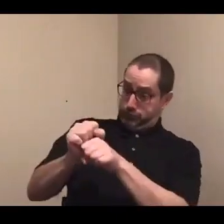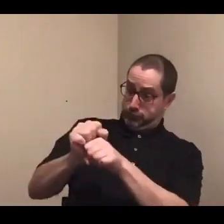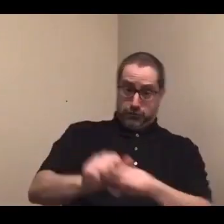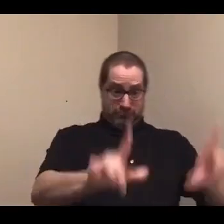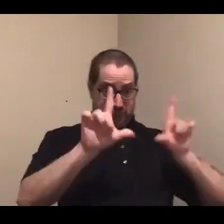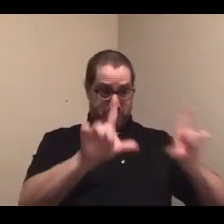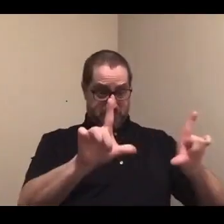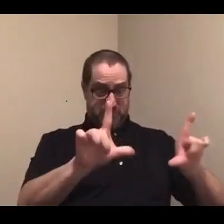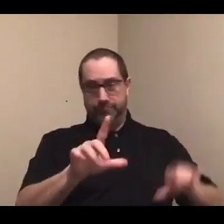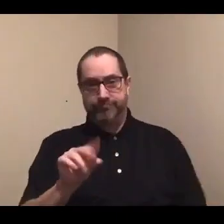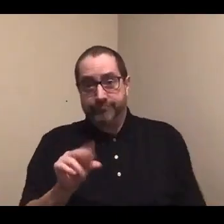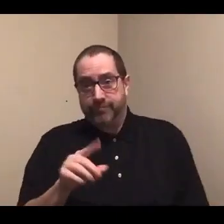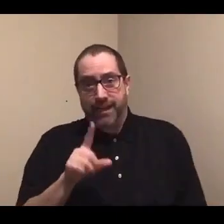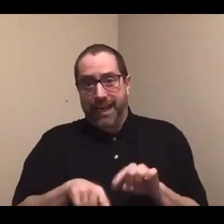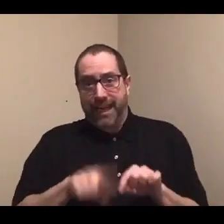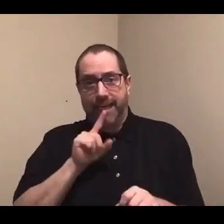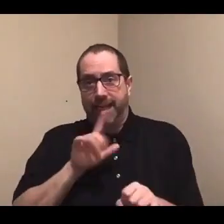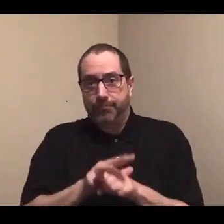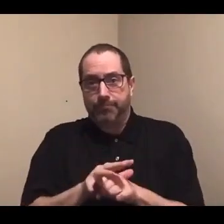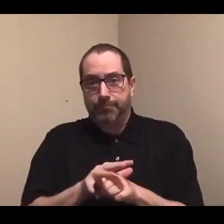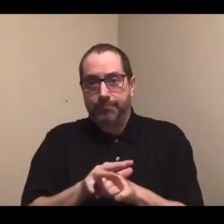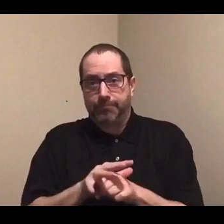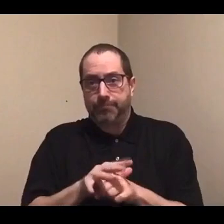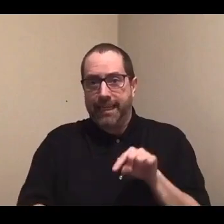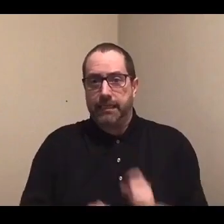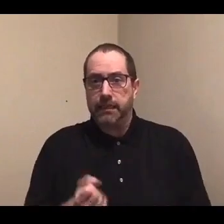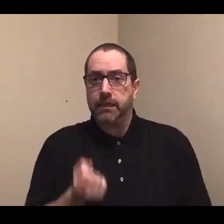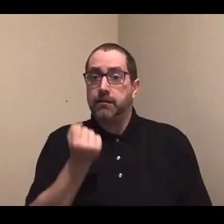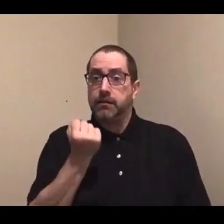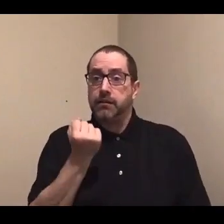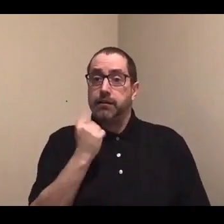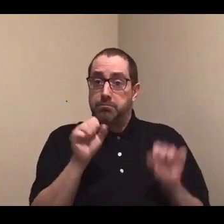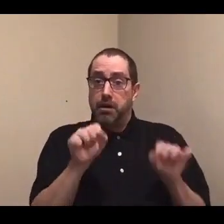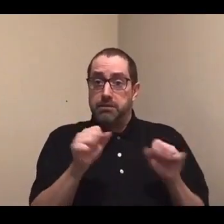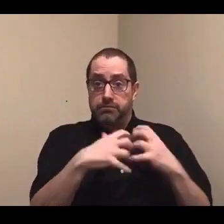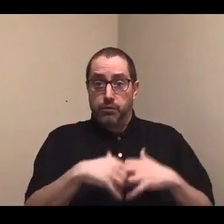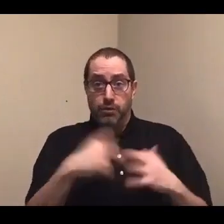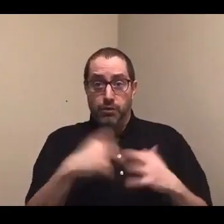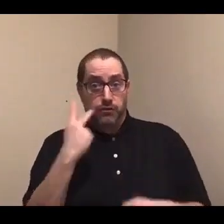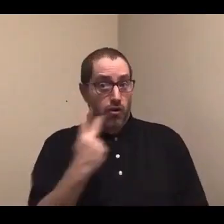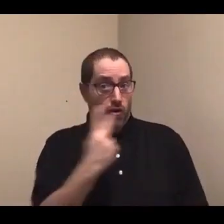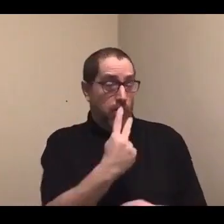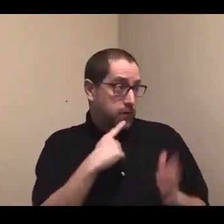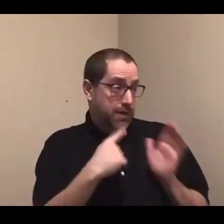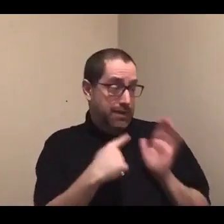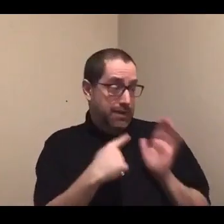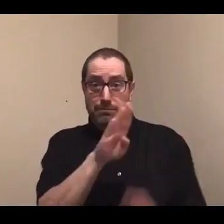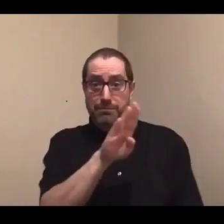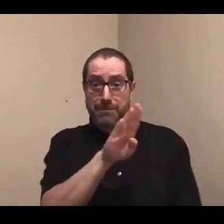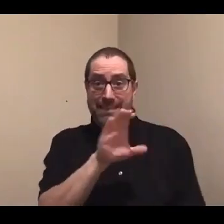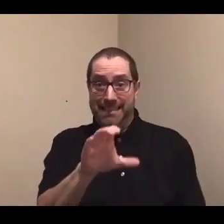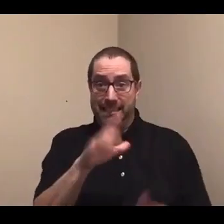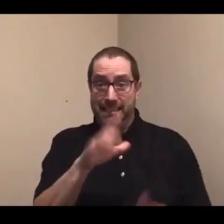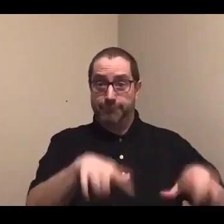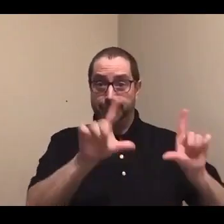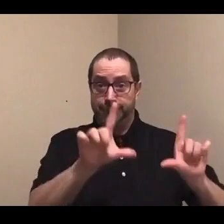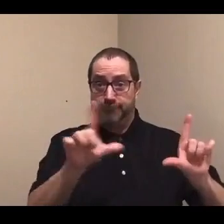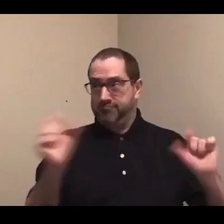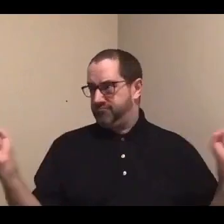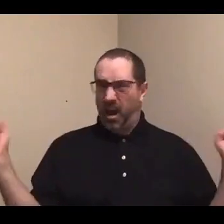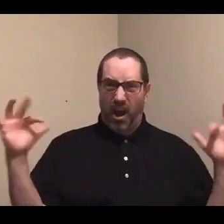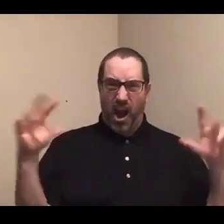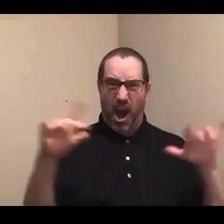and as we've talked about, we know what's happened in other jurisdictions when they have brought up these systems, and one of the things that's happened is,